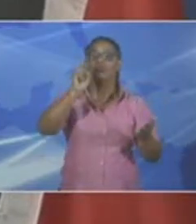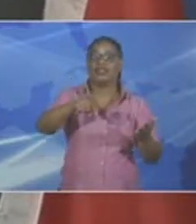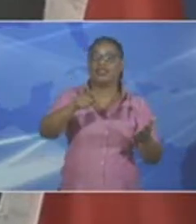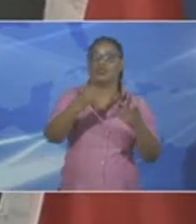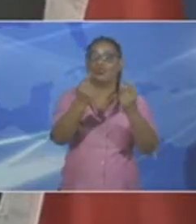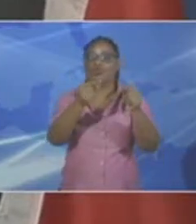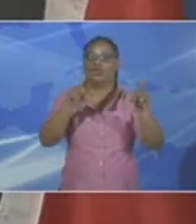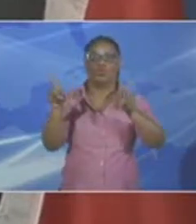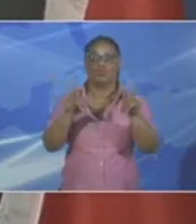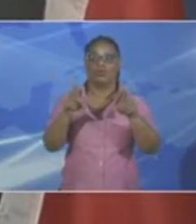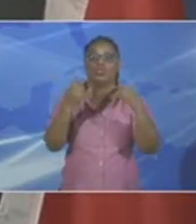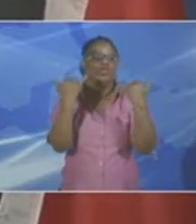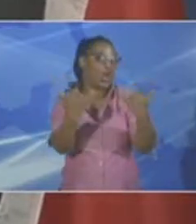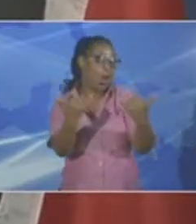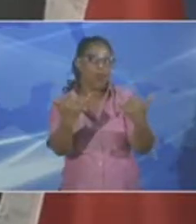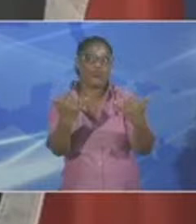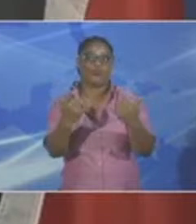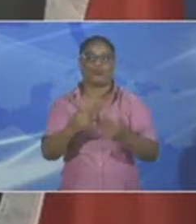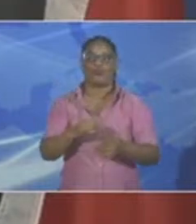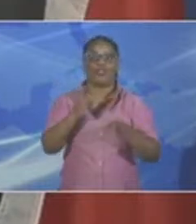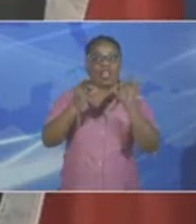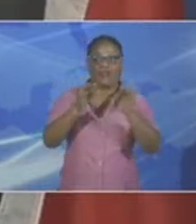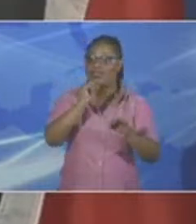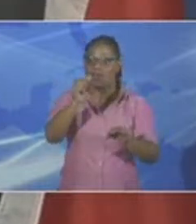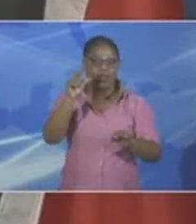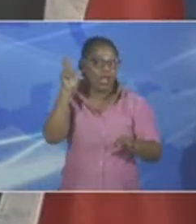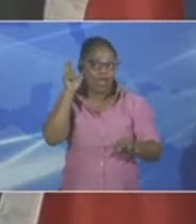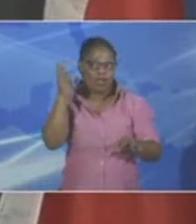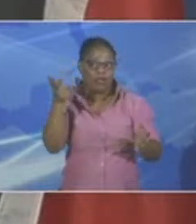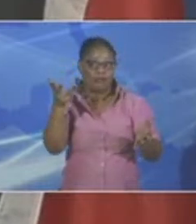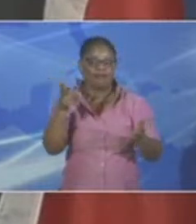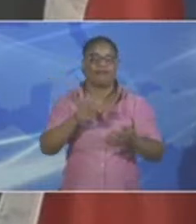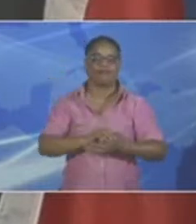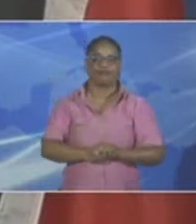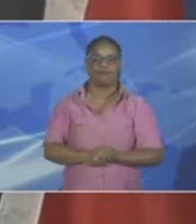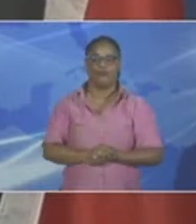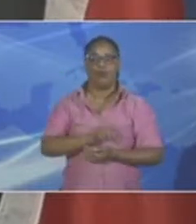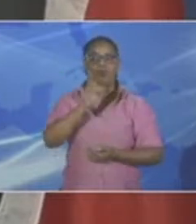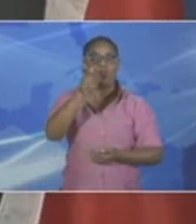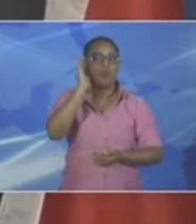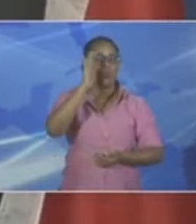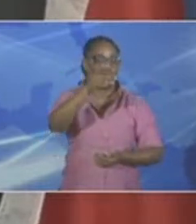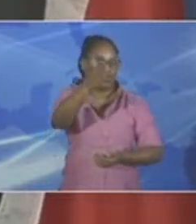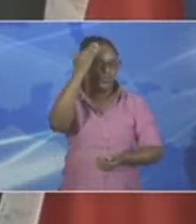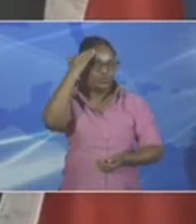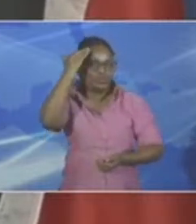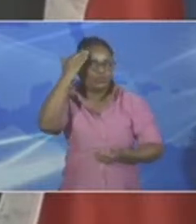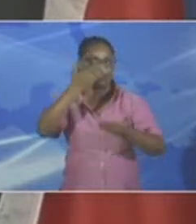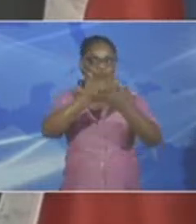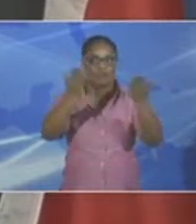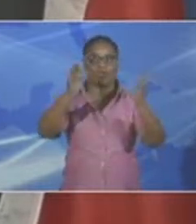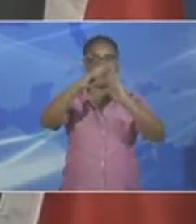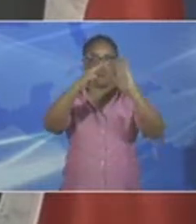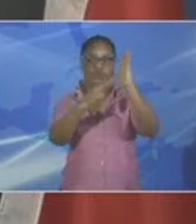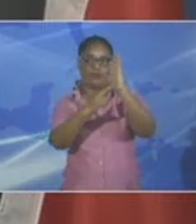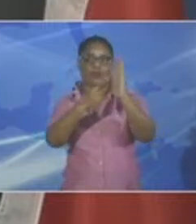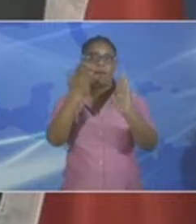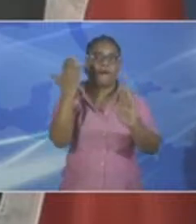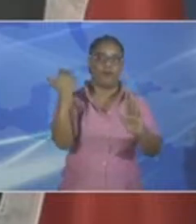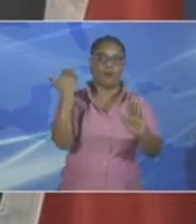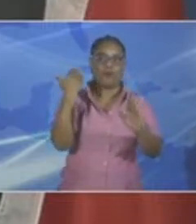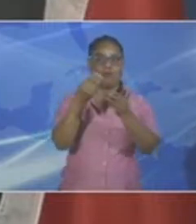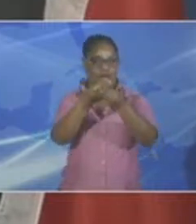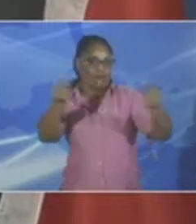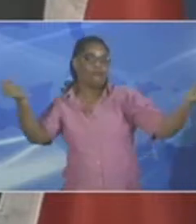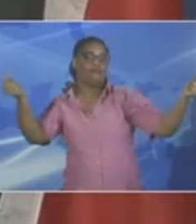be done, then you know what was there before would have gone, right? And there's no limit to public gatherings. You